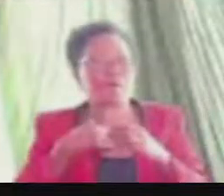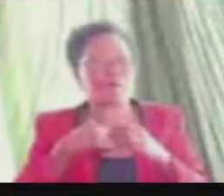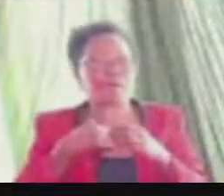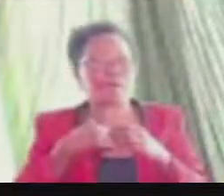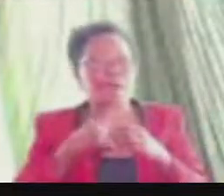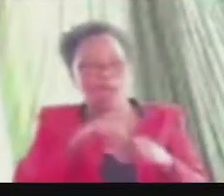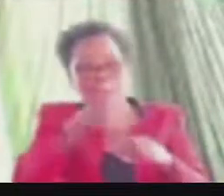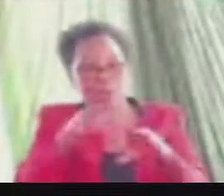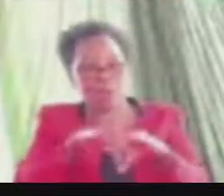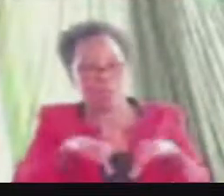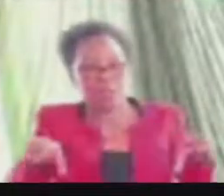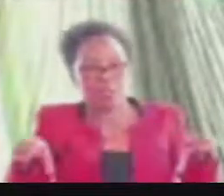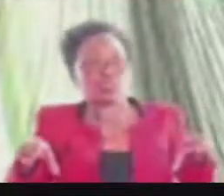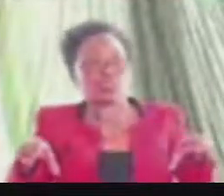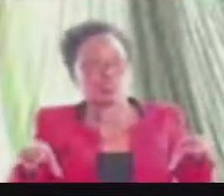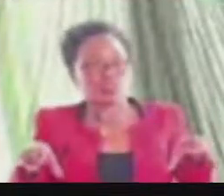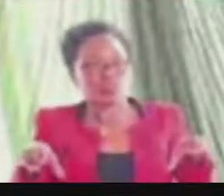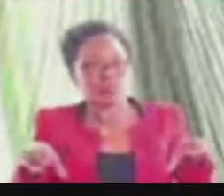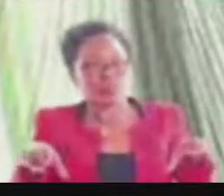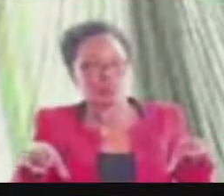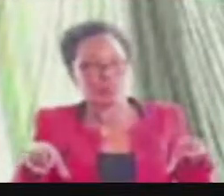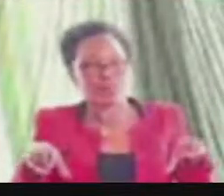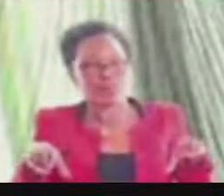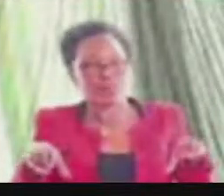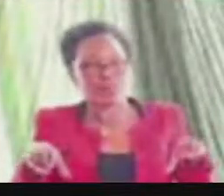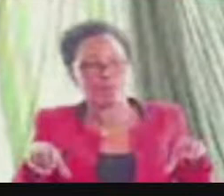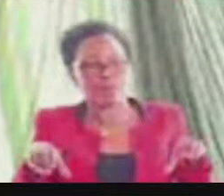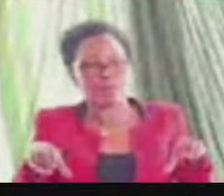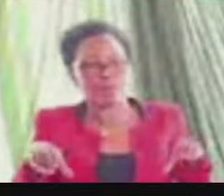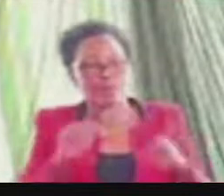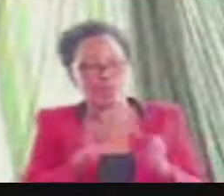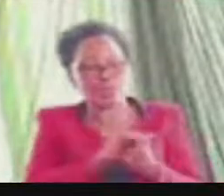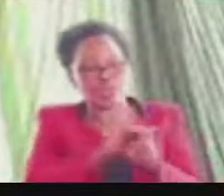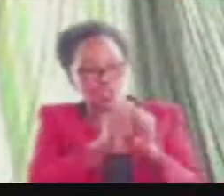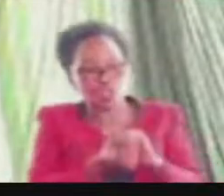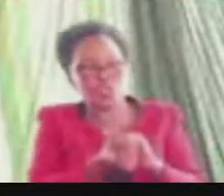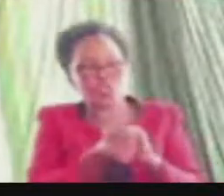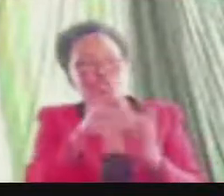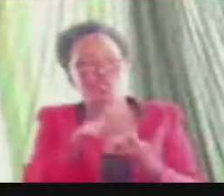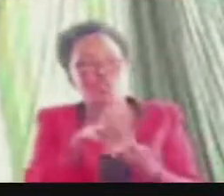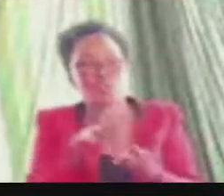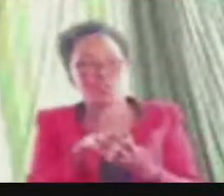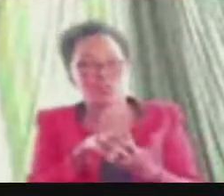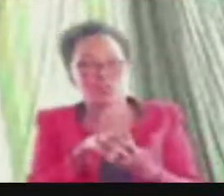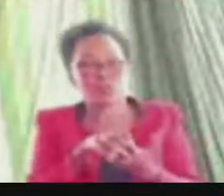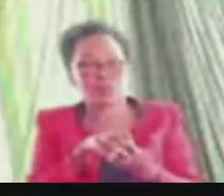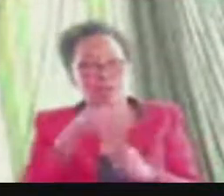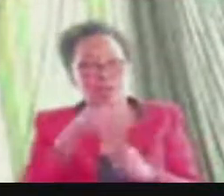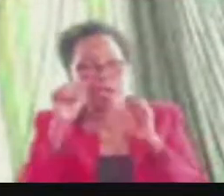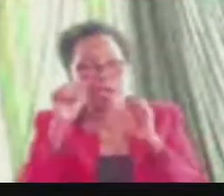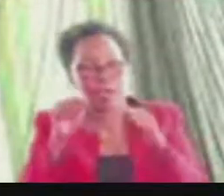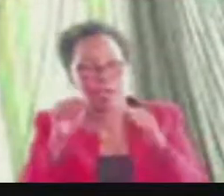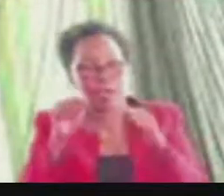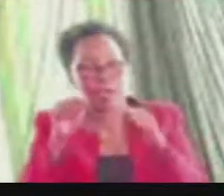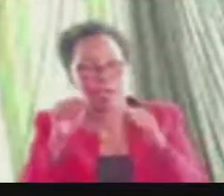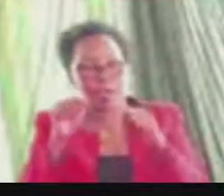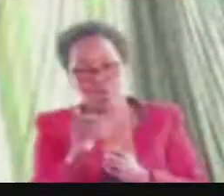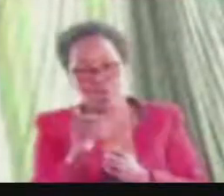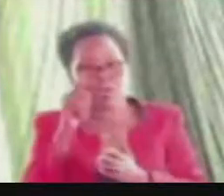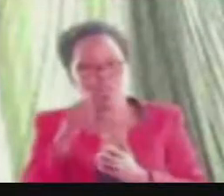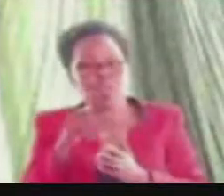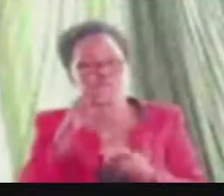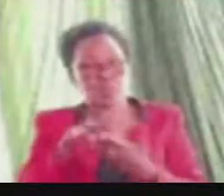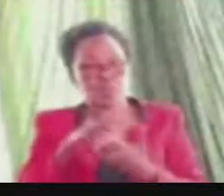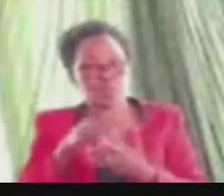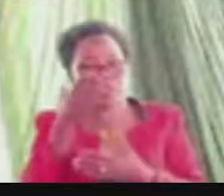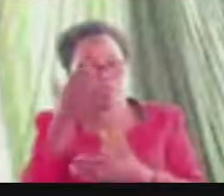balanced and more pronounced, and rectify the situation. So I do agree that those instances are